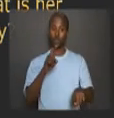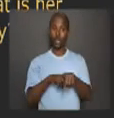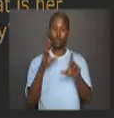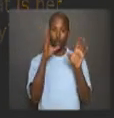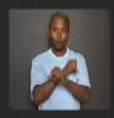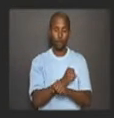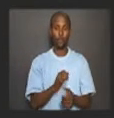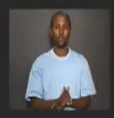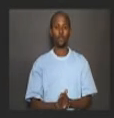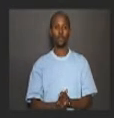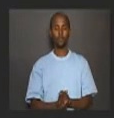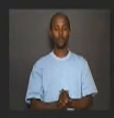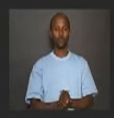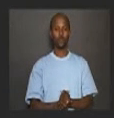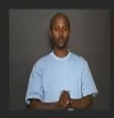Time's up.